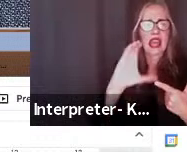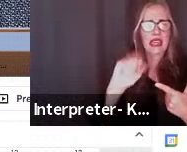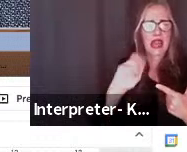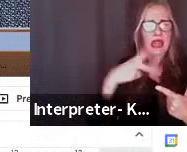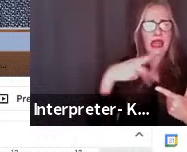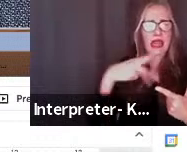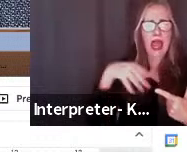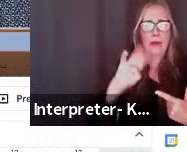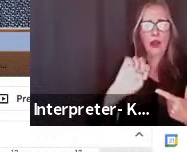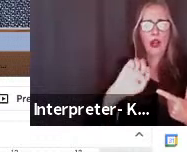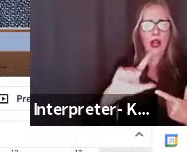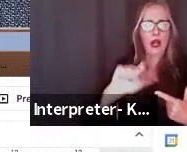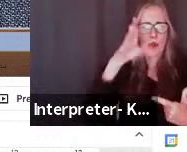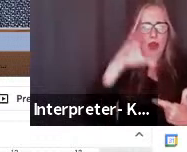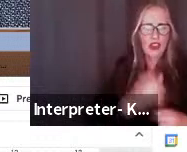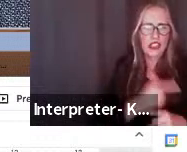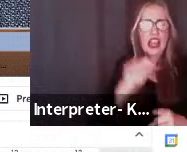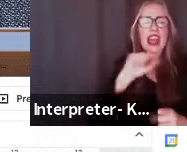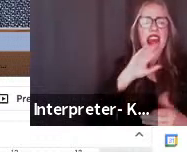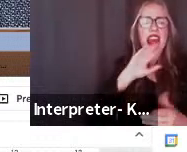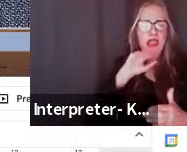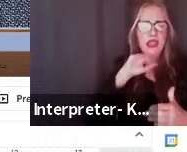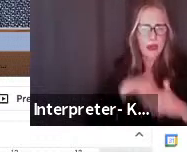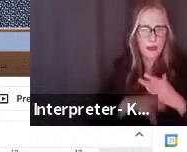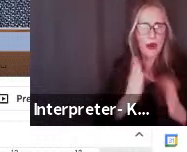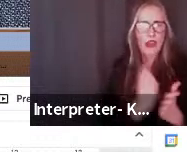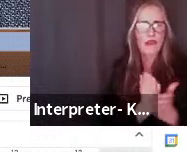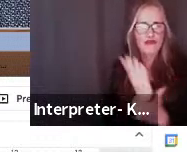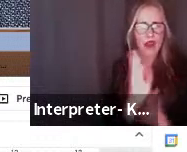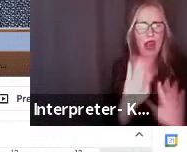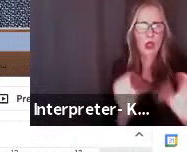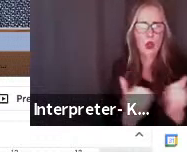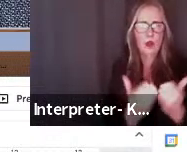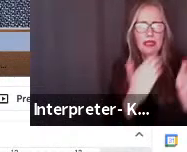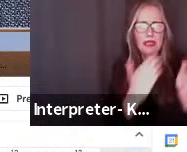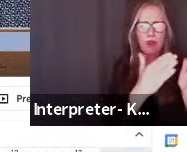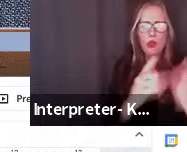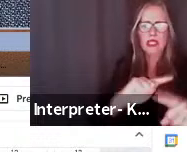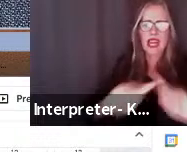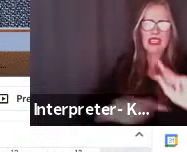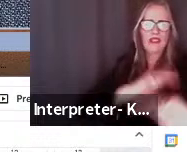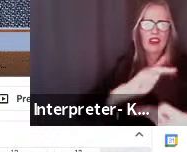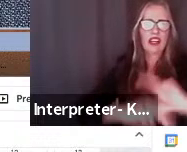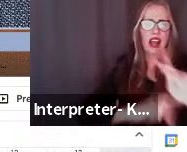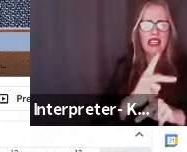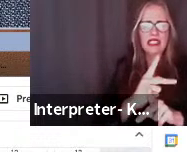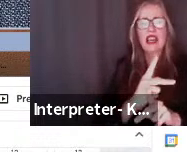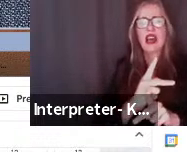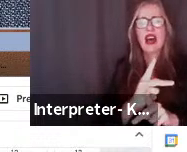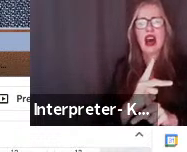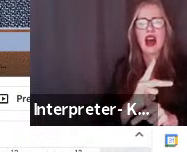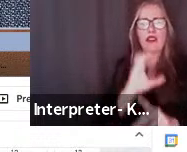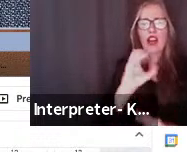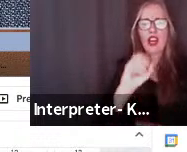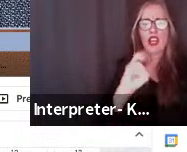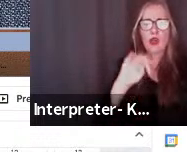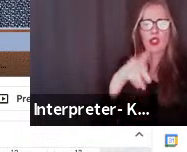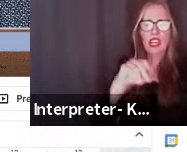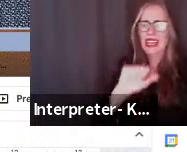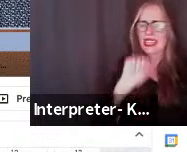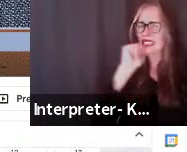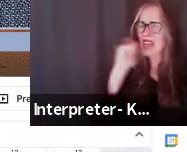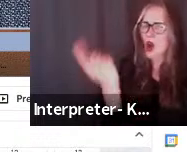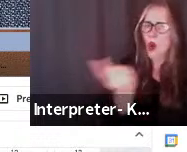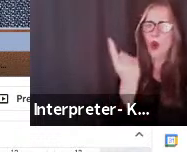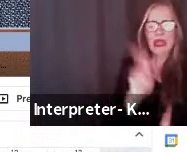groups like the birthright group they're focusing on multiple types of eugenics and sterilization of the general population not just those they can sort of